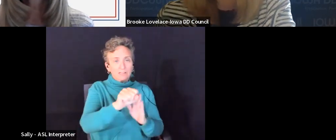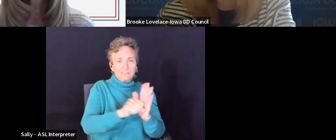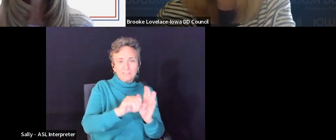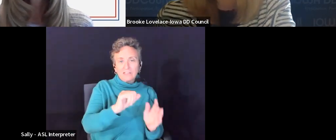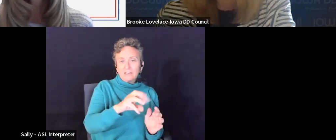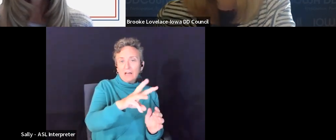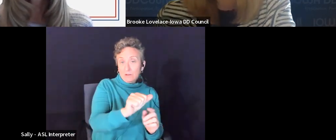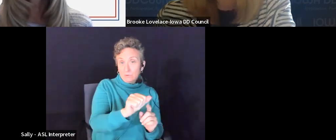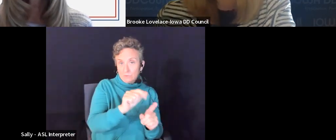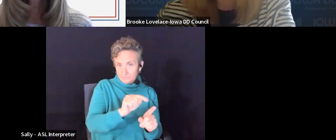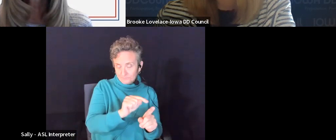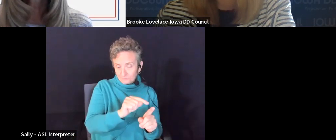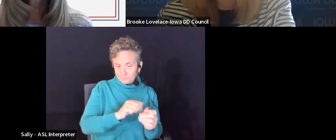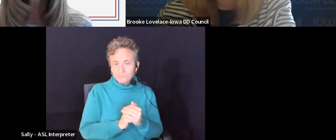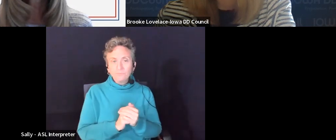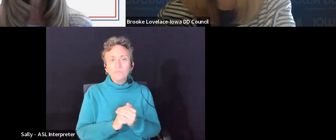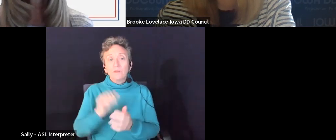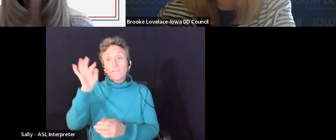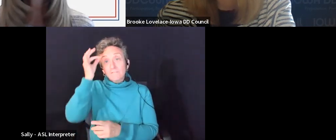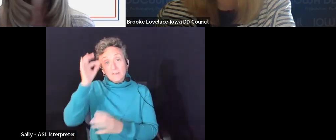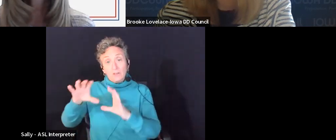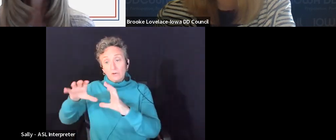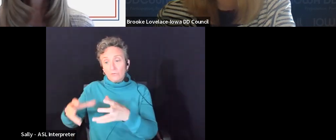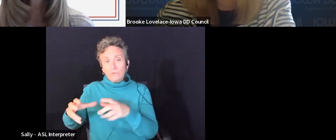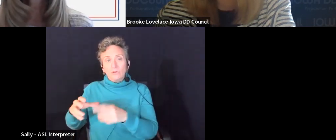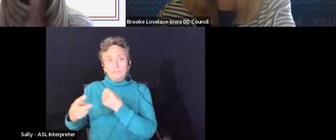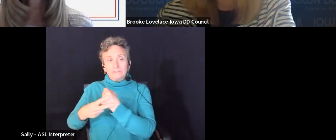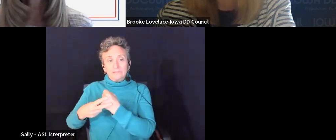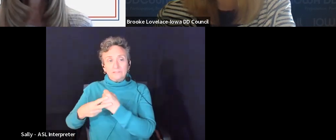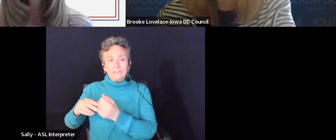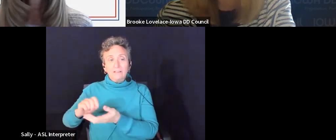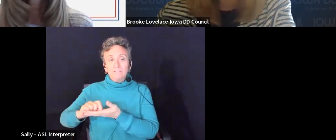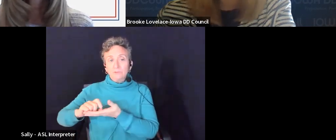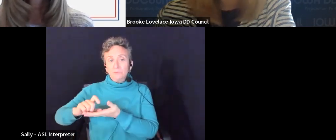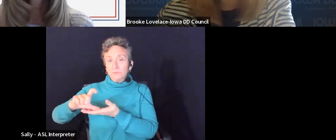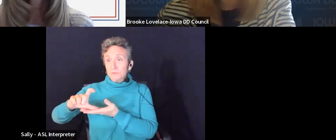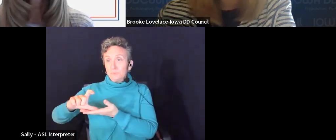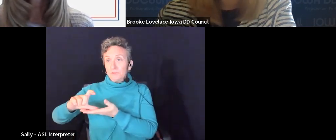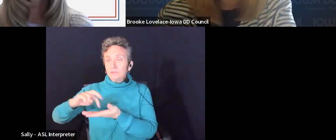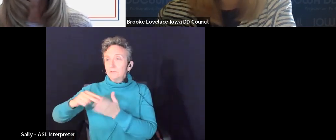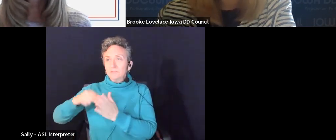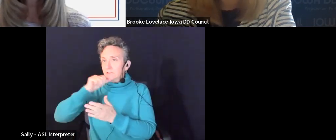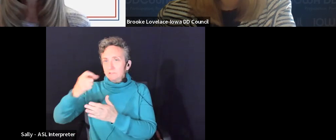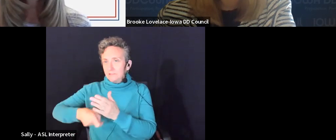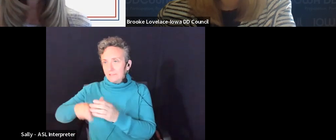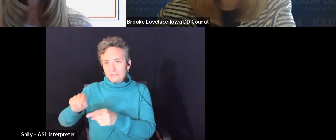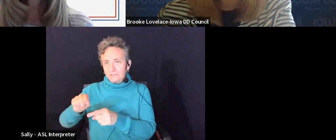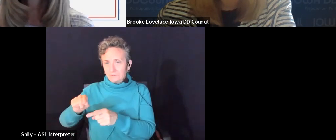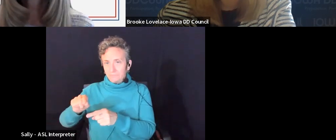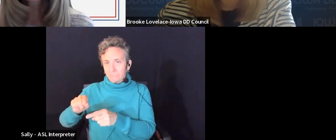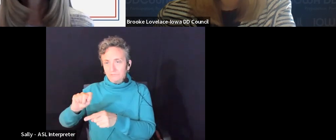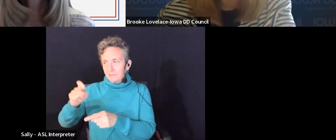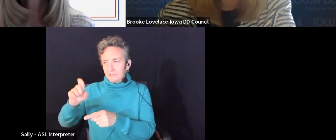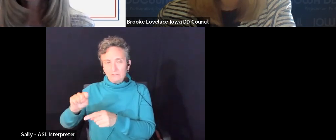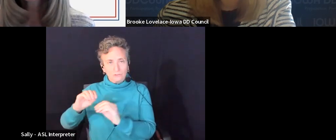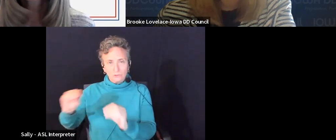tax benefits. So on the federal side, the savings grow federally tax deferred. That means that you're not going to pay